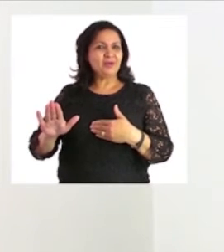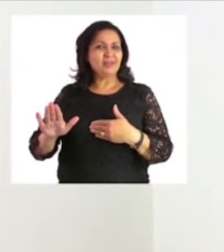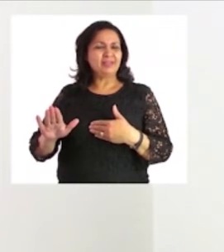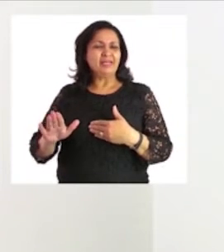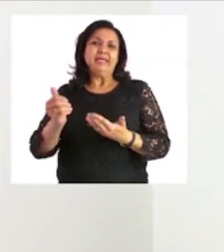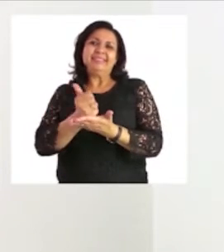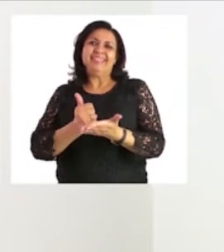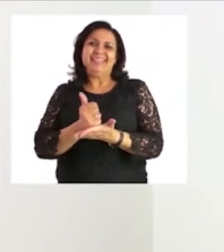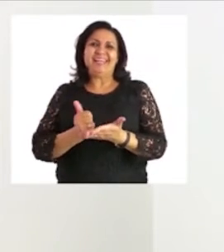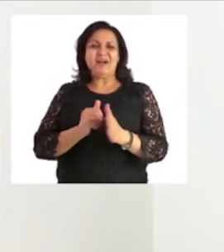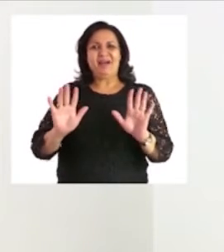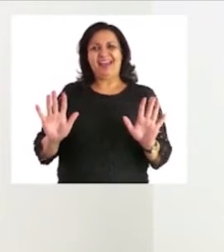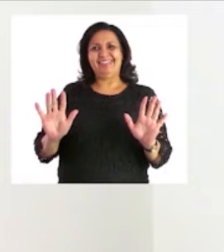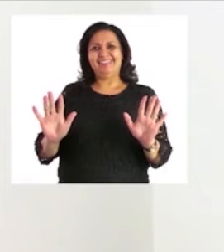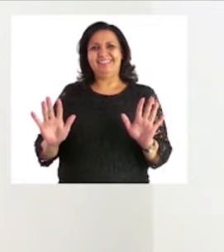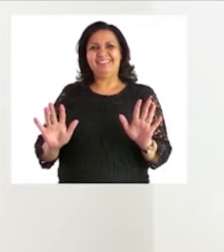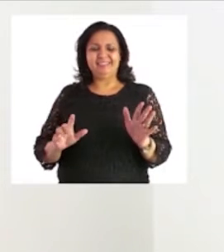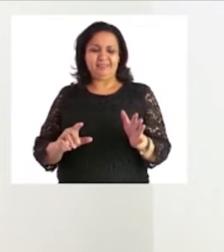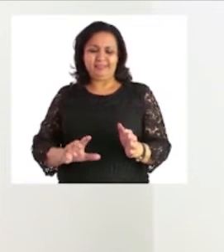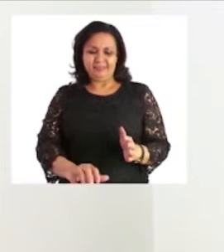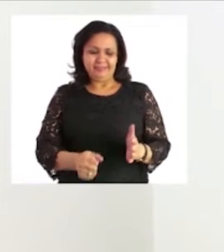sanitize our hands.